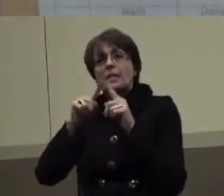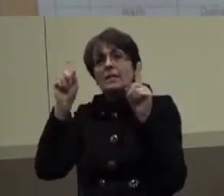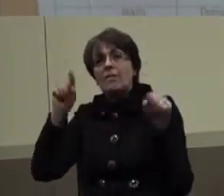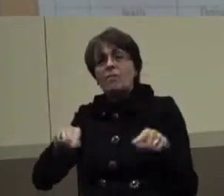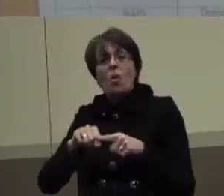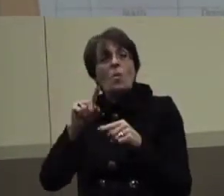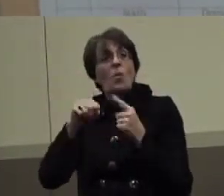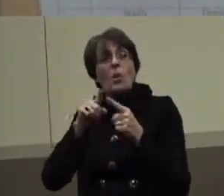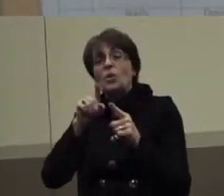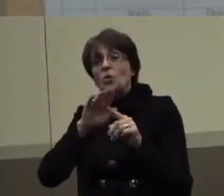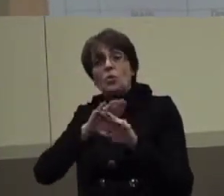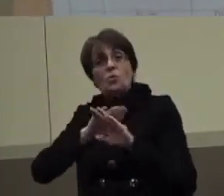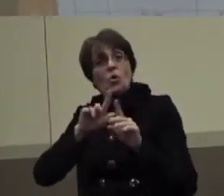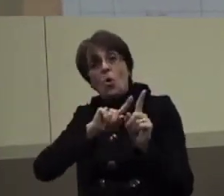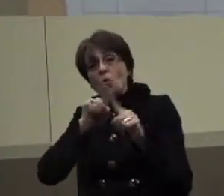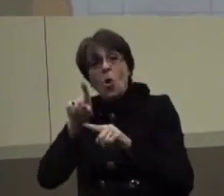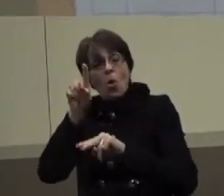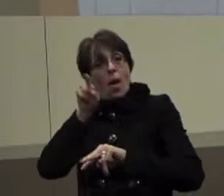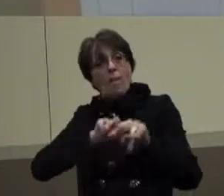person going in to observe and you're